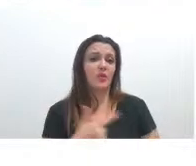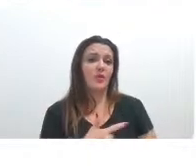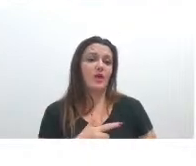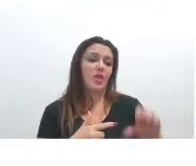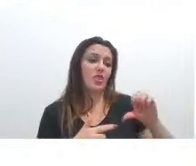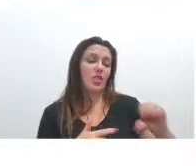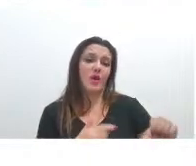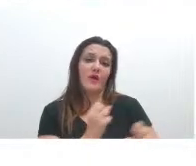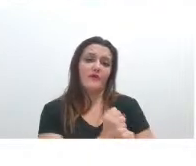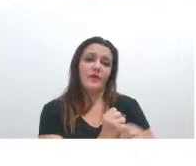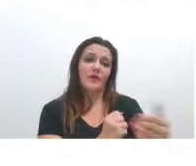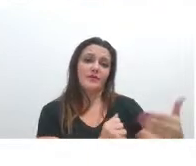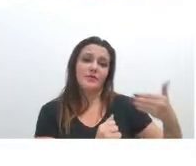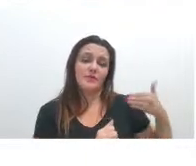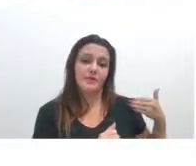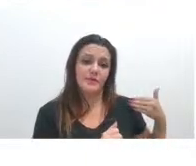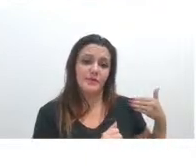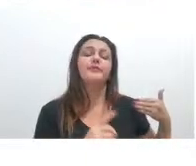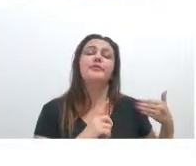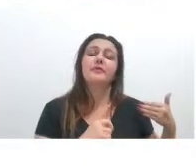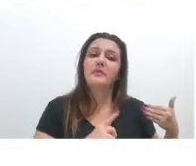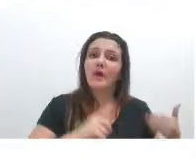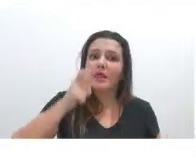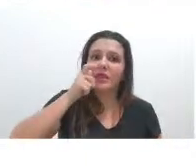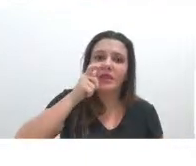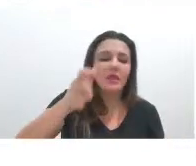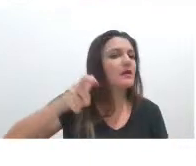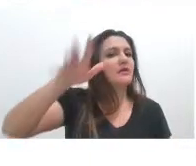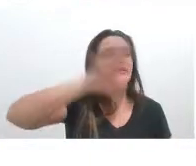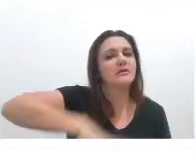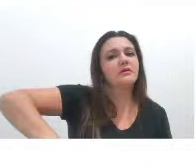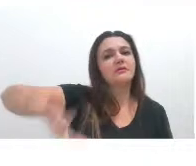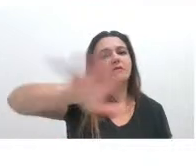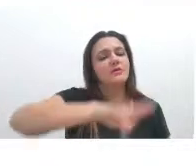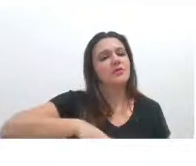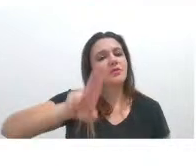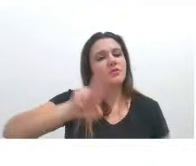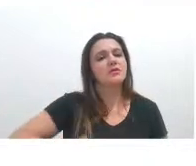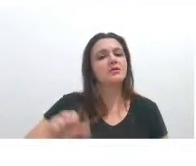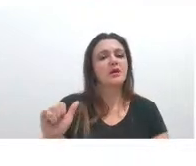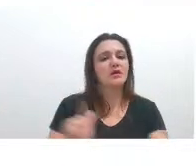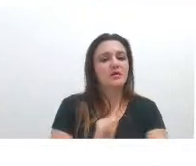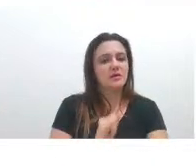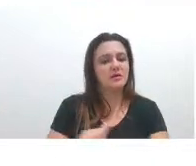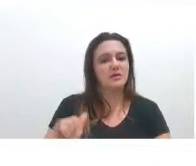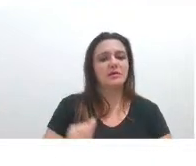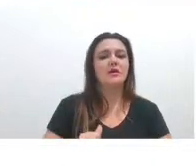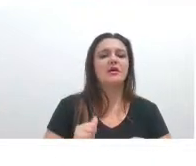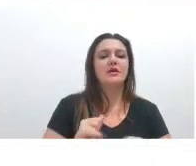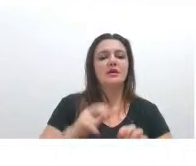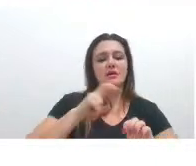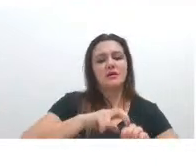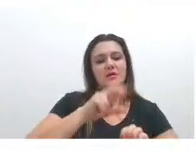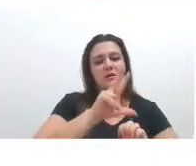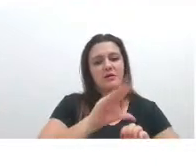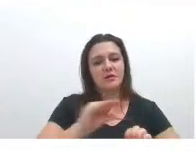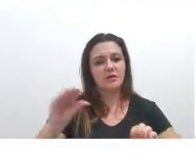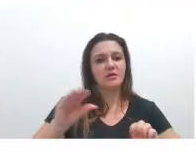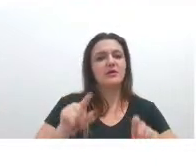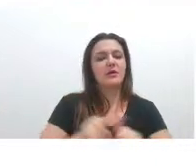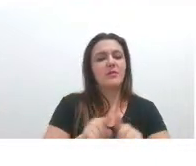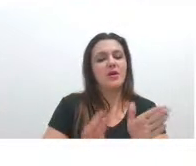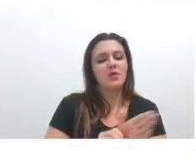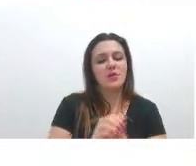now widespread interest in the use of new tools such as GPT-4 and Google Gemini. Asia,